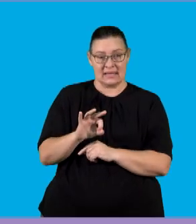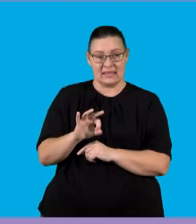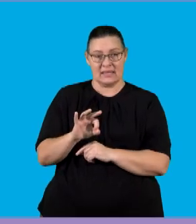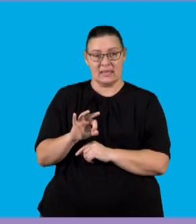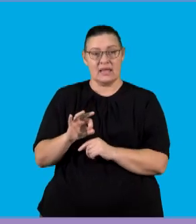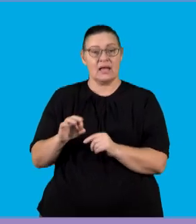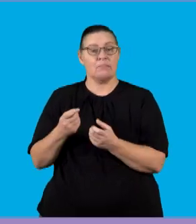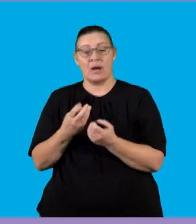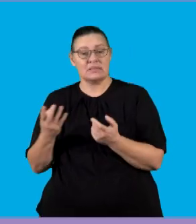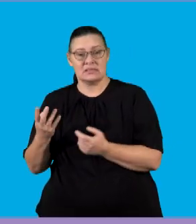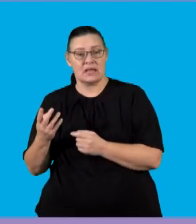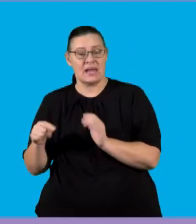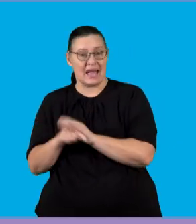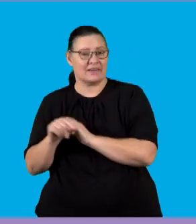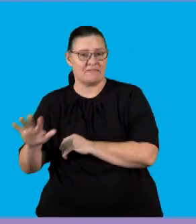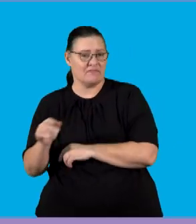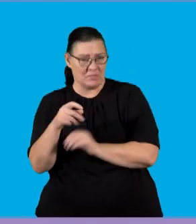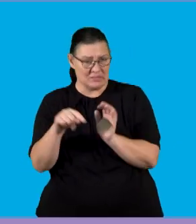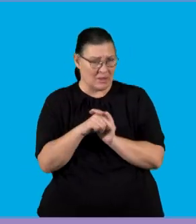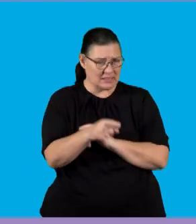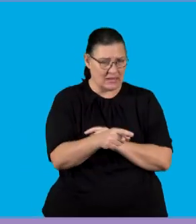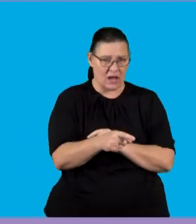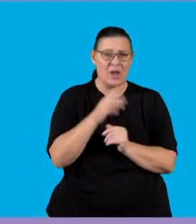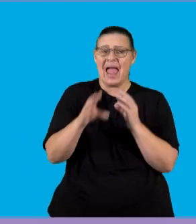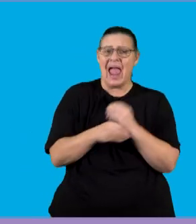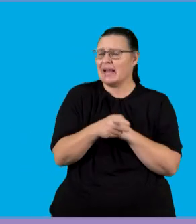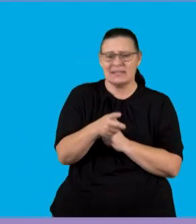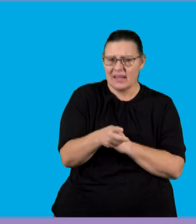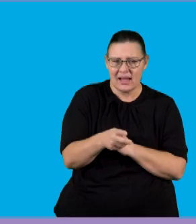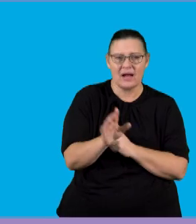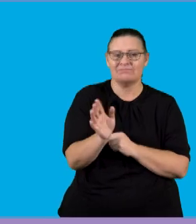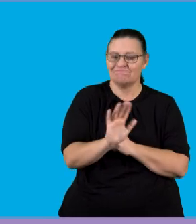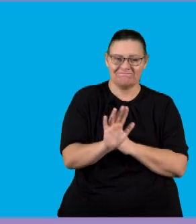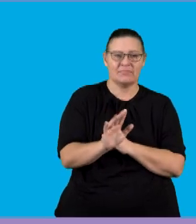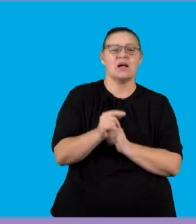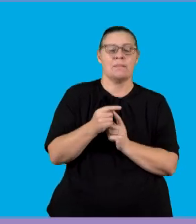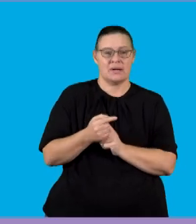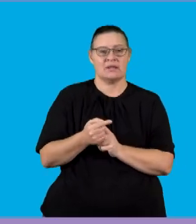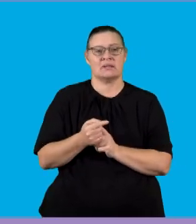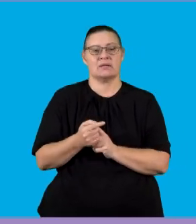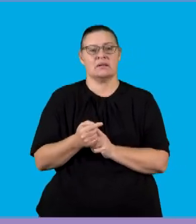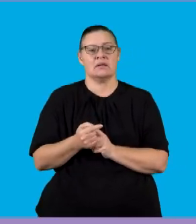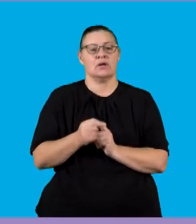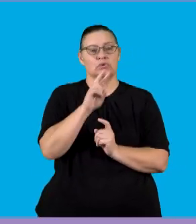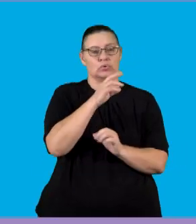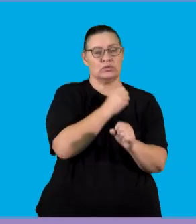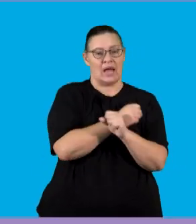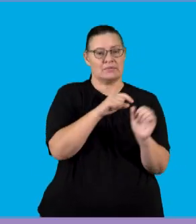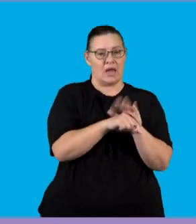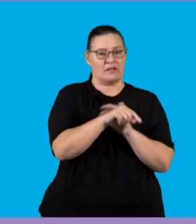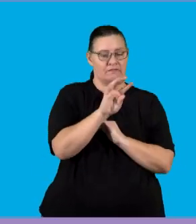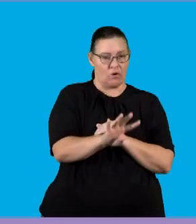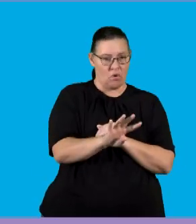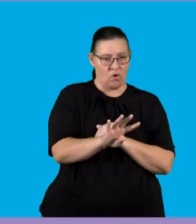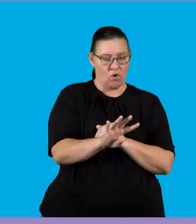end must be a -5. So what do we need to add or subtract to get to -5? Well, 2 multiplied by